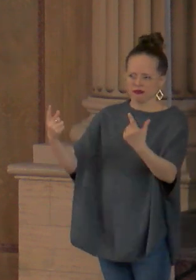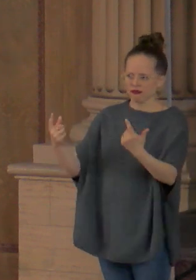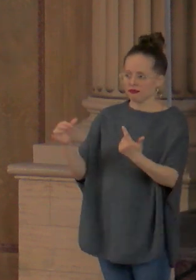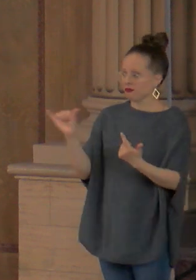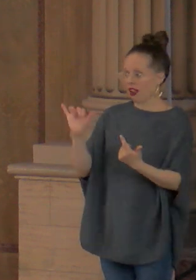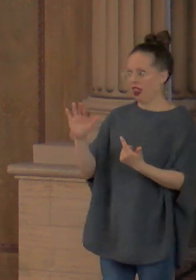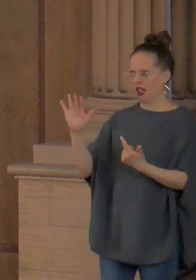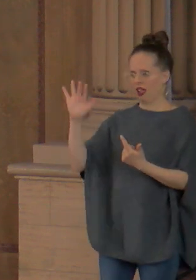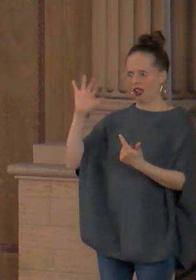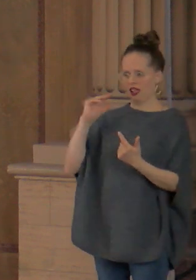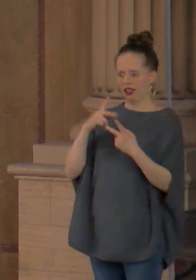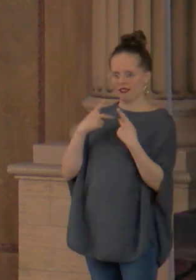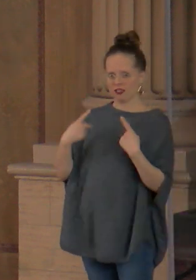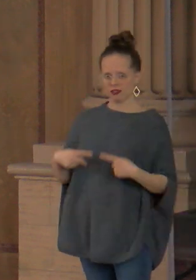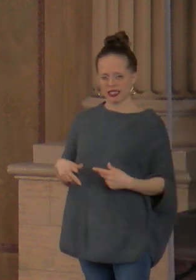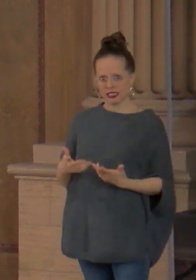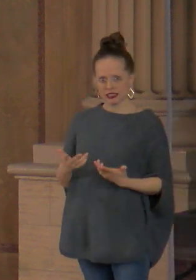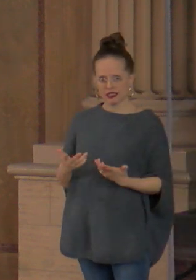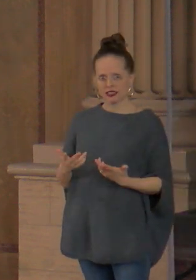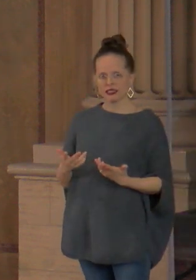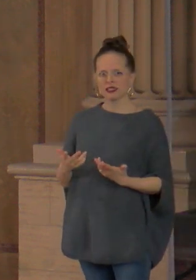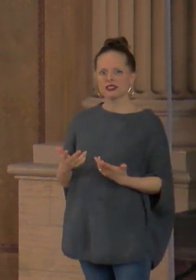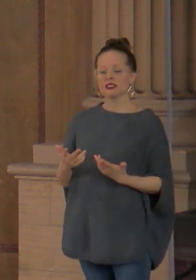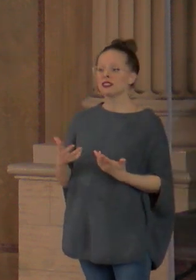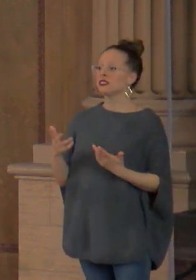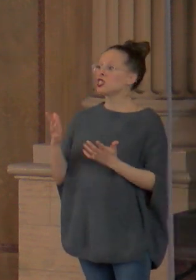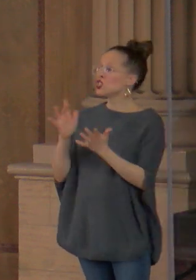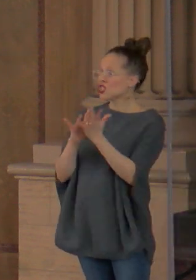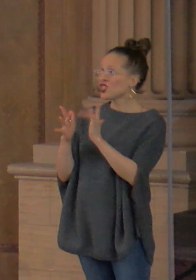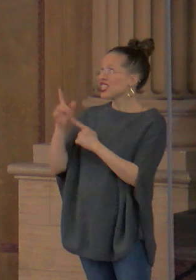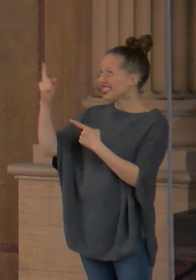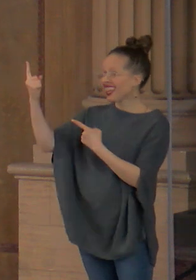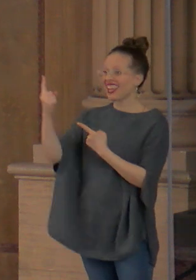when Jesus was walking the earth, Jesus is a threat.